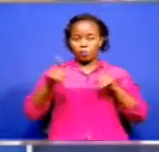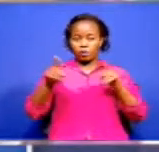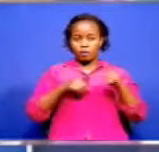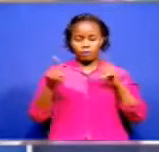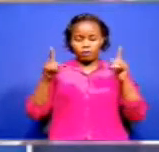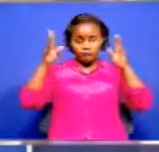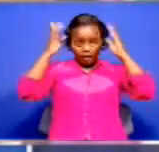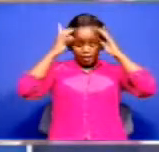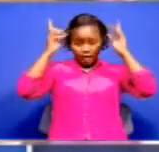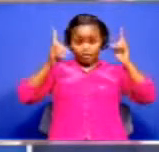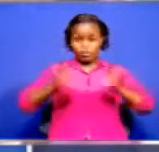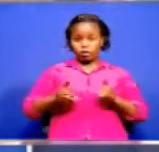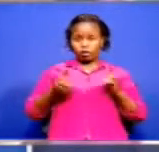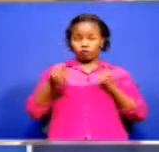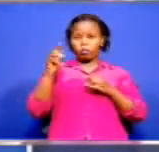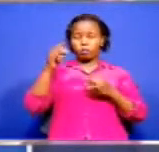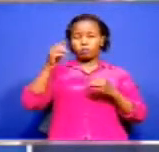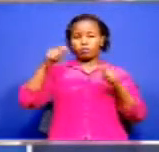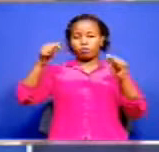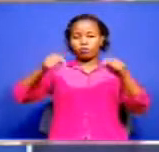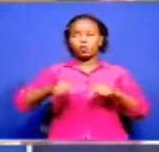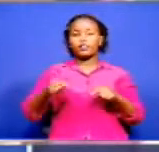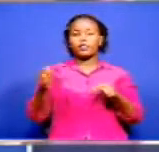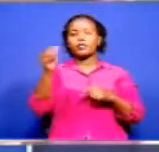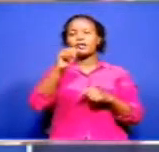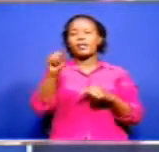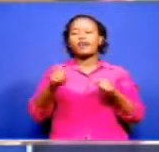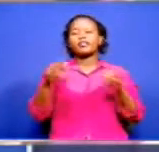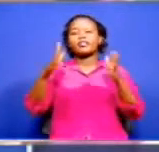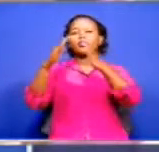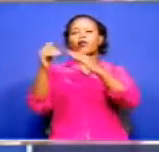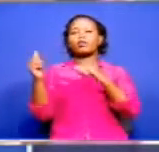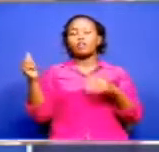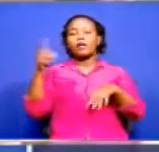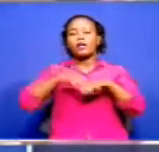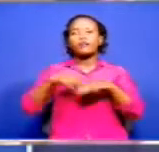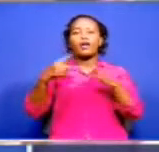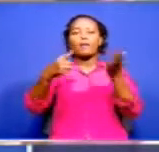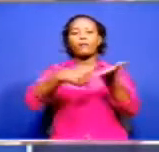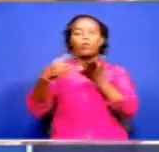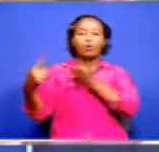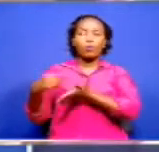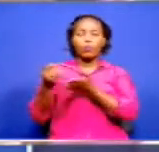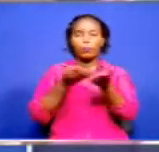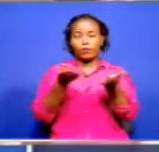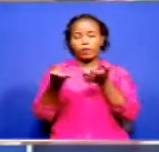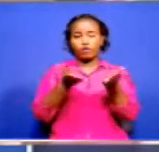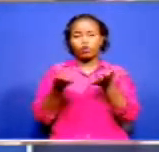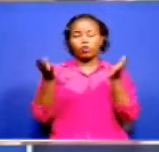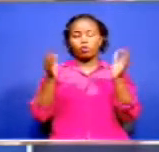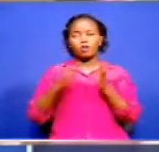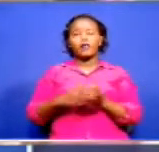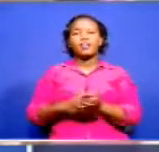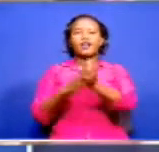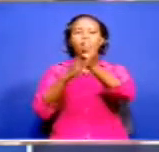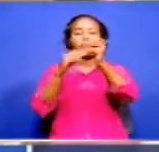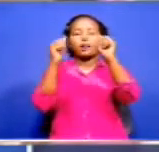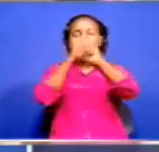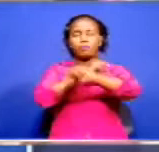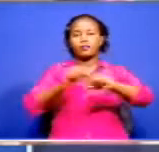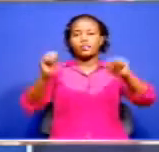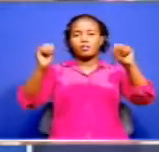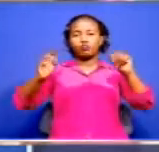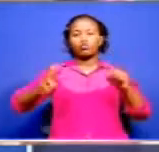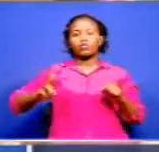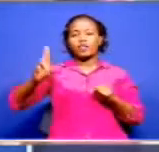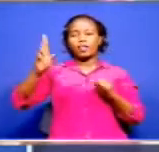decision was arrived at Tuesday at State House Nairobi during bilateral talks led by President Uhuru Kenyatta